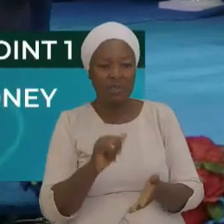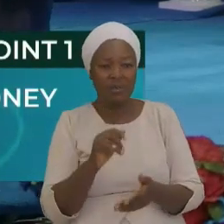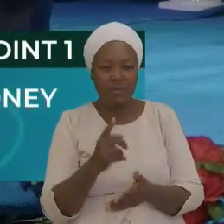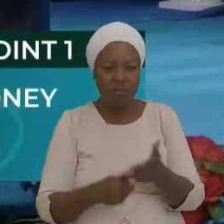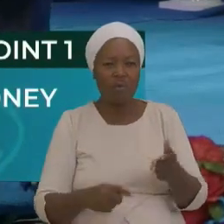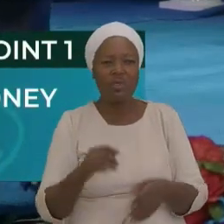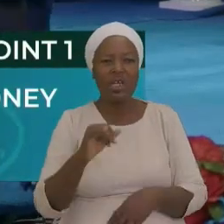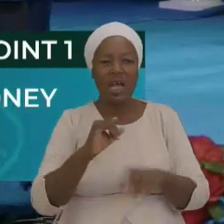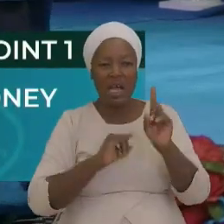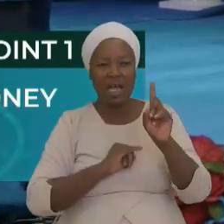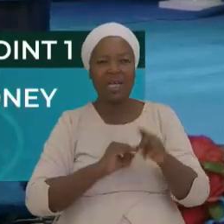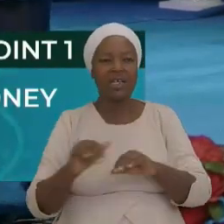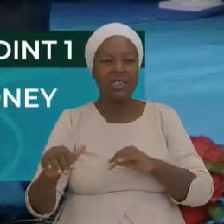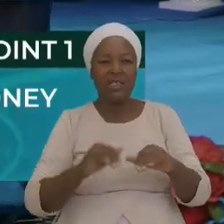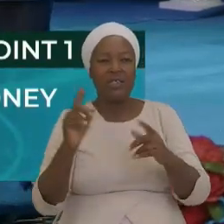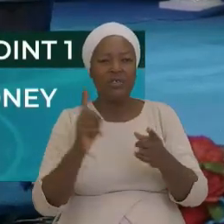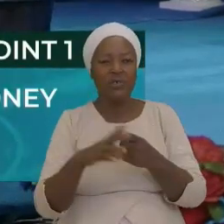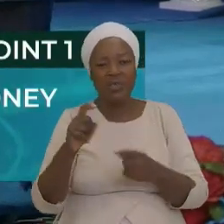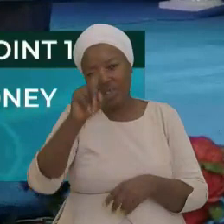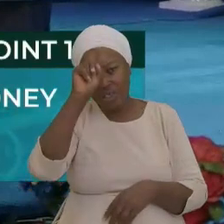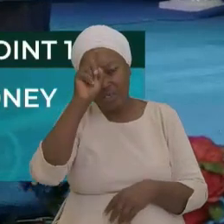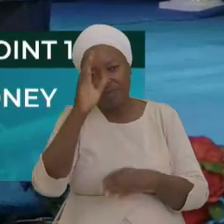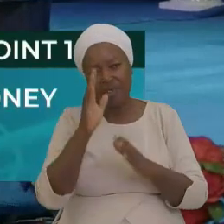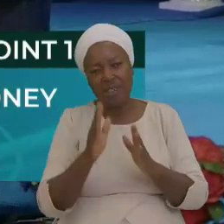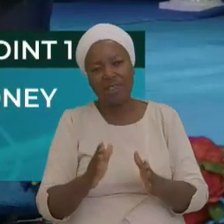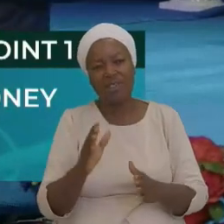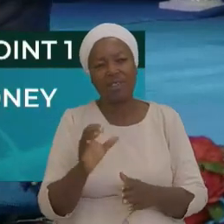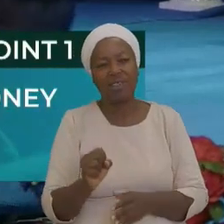I did unto the Egyptians,